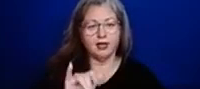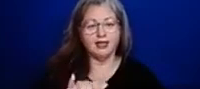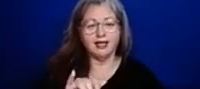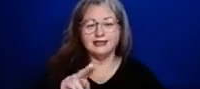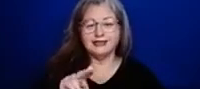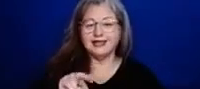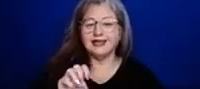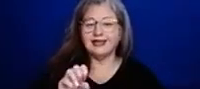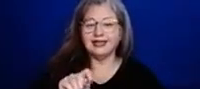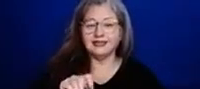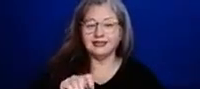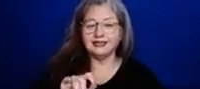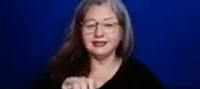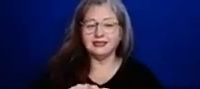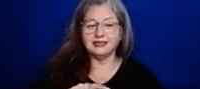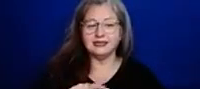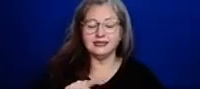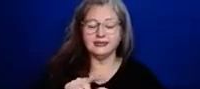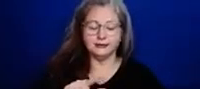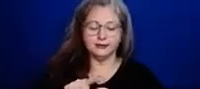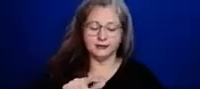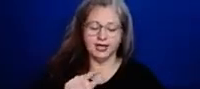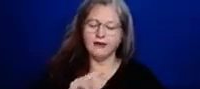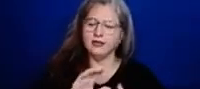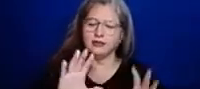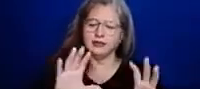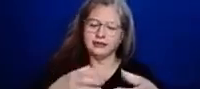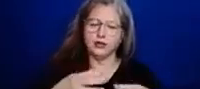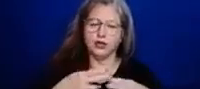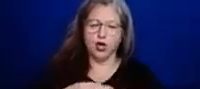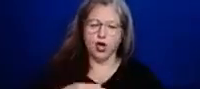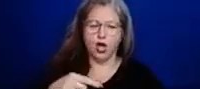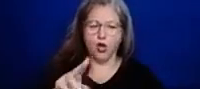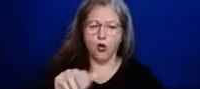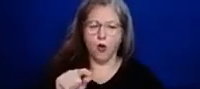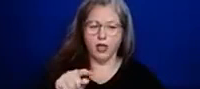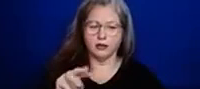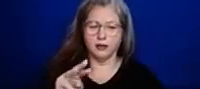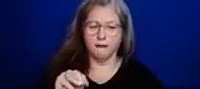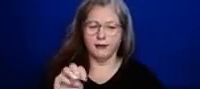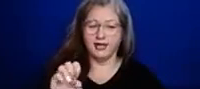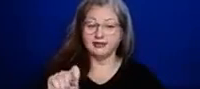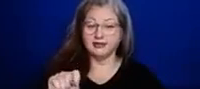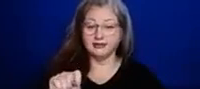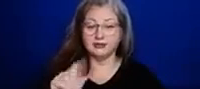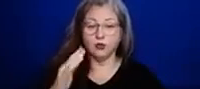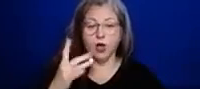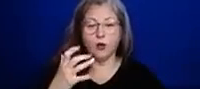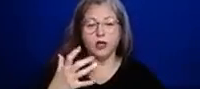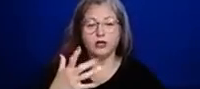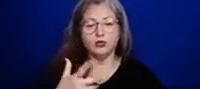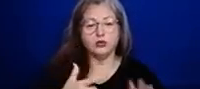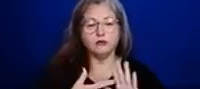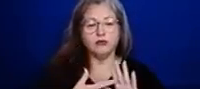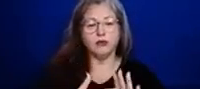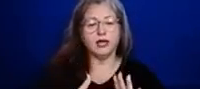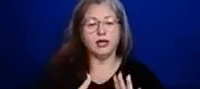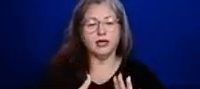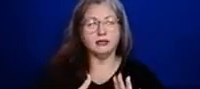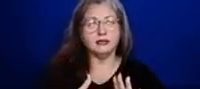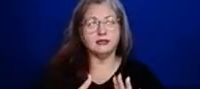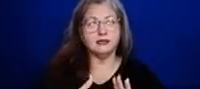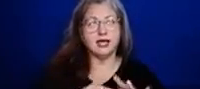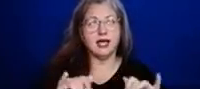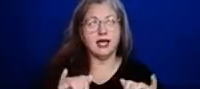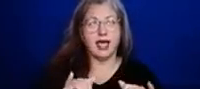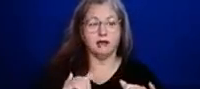So this series is called Quantum Nest, because what I want to express is